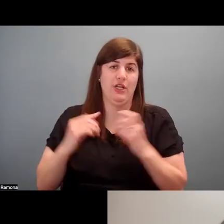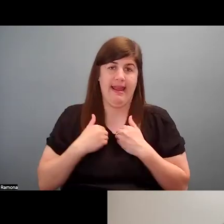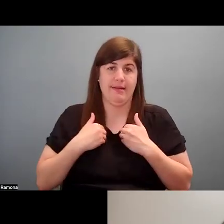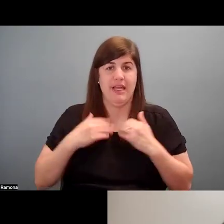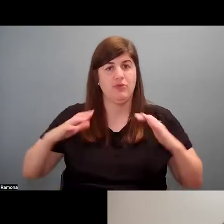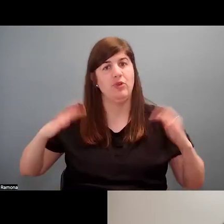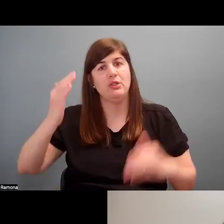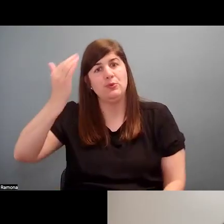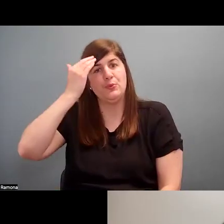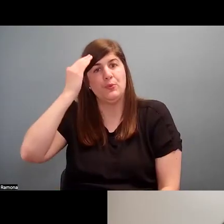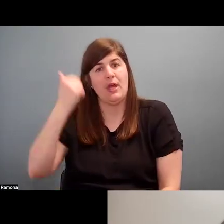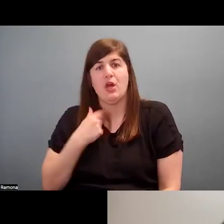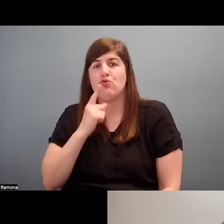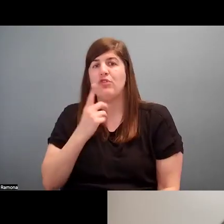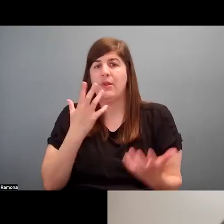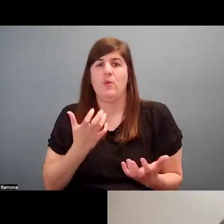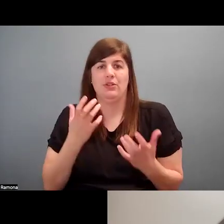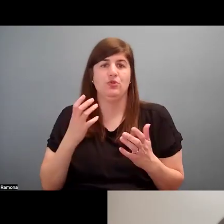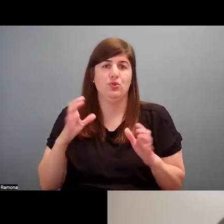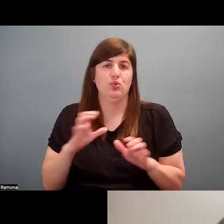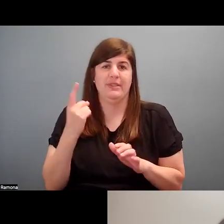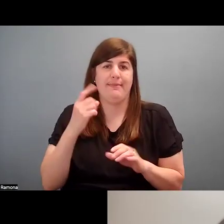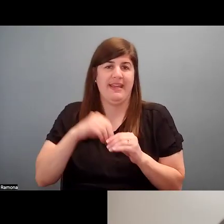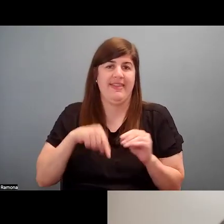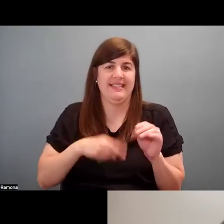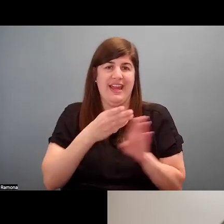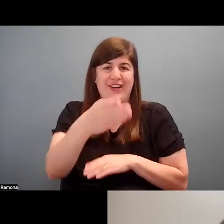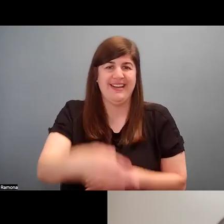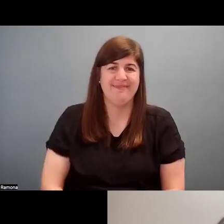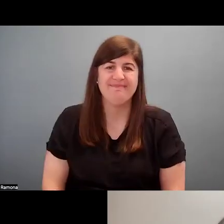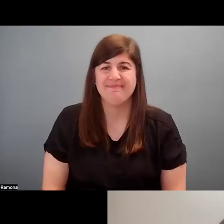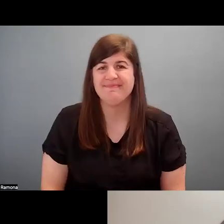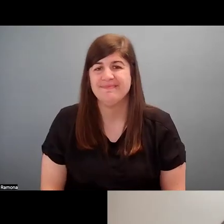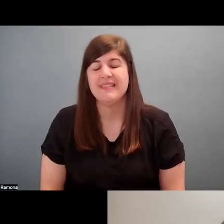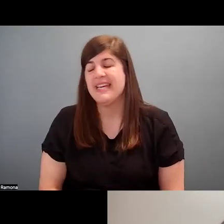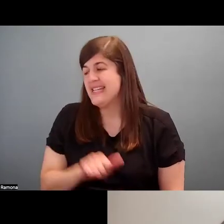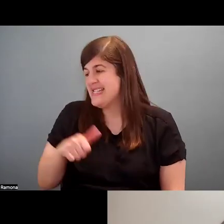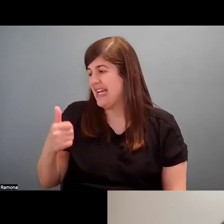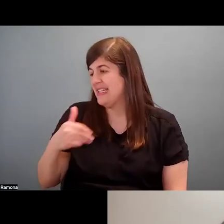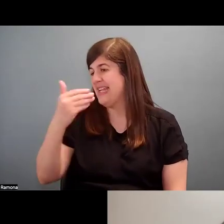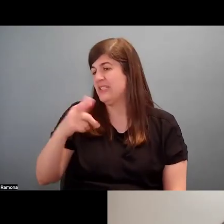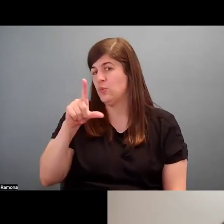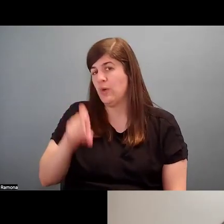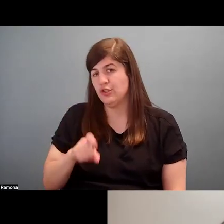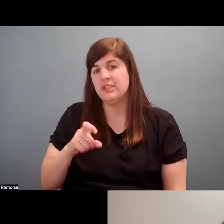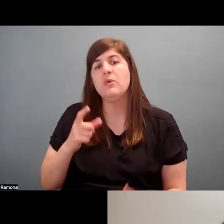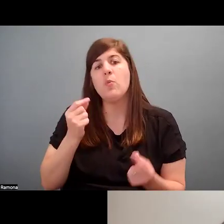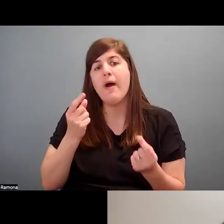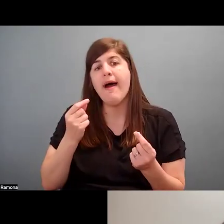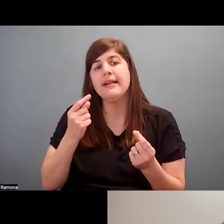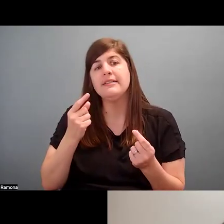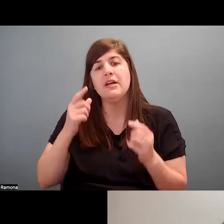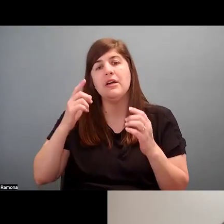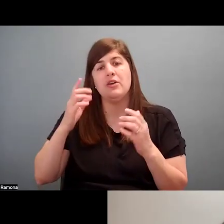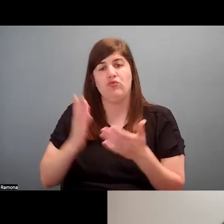I really wanted to do something in this area. Cool. Awesome. The next question from STEM Launch is, what is the